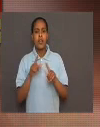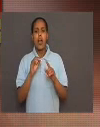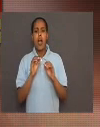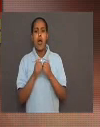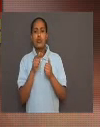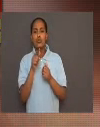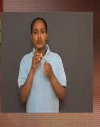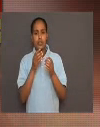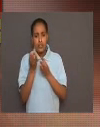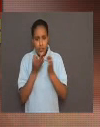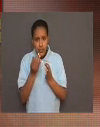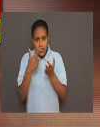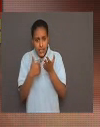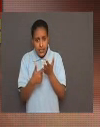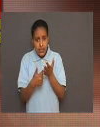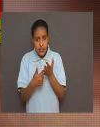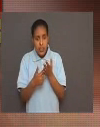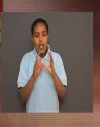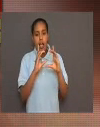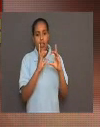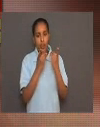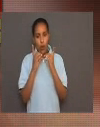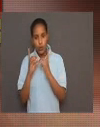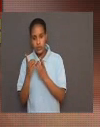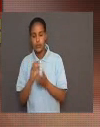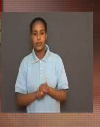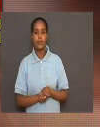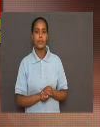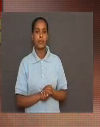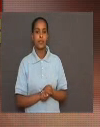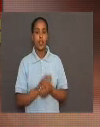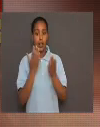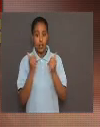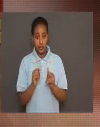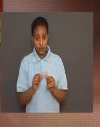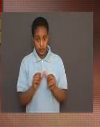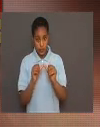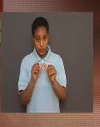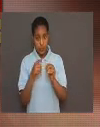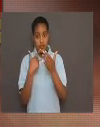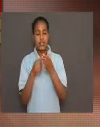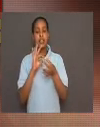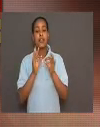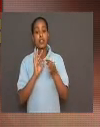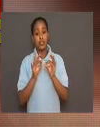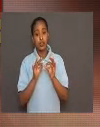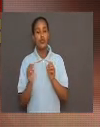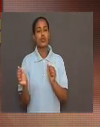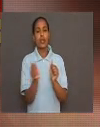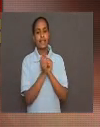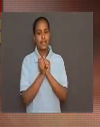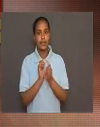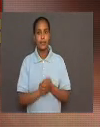we define these categories? Let us go over these definitions